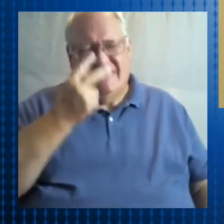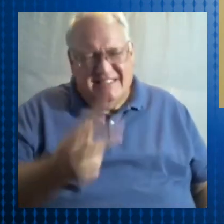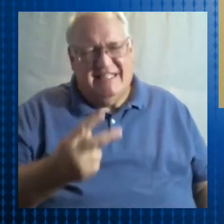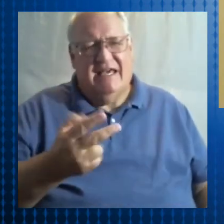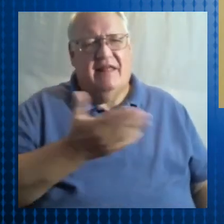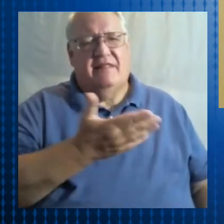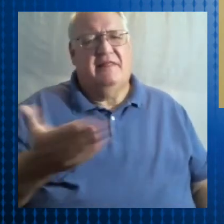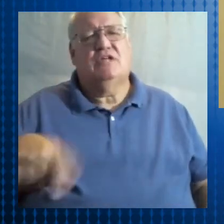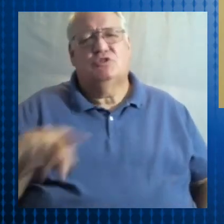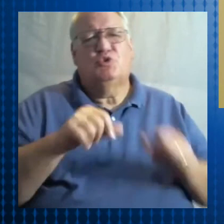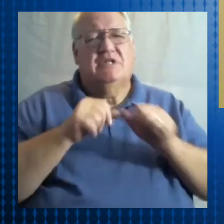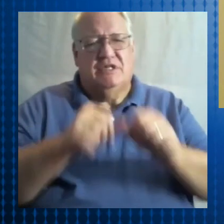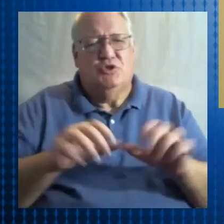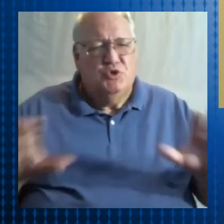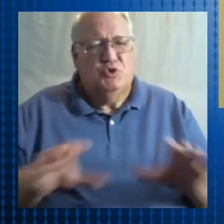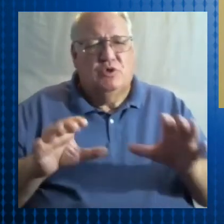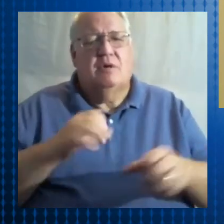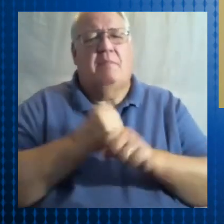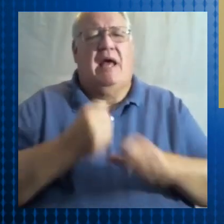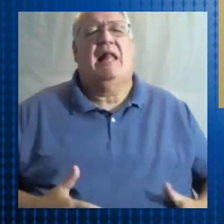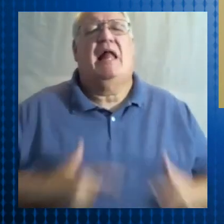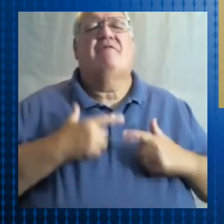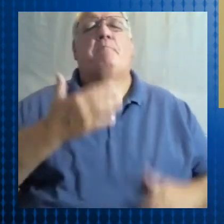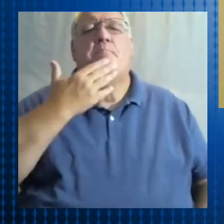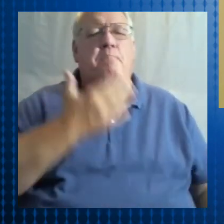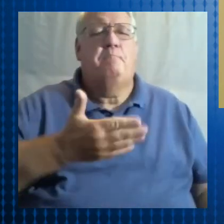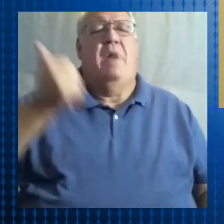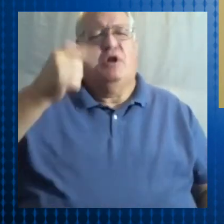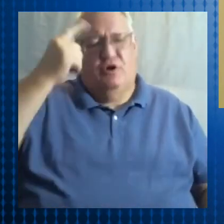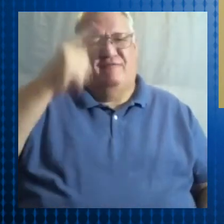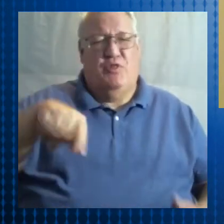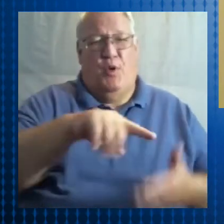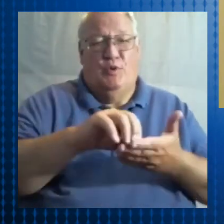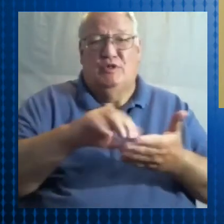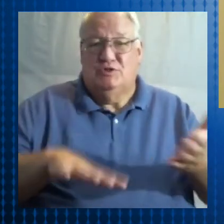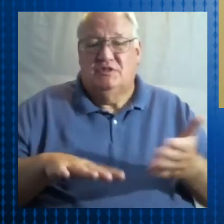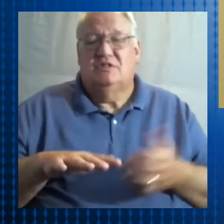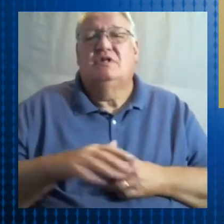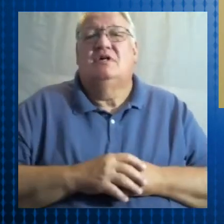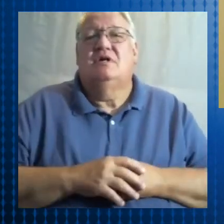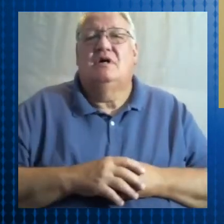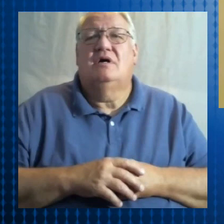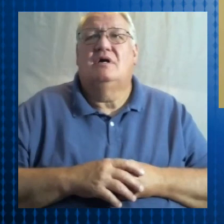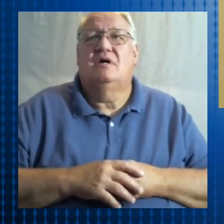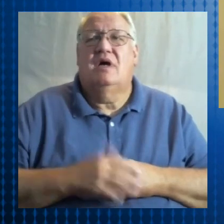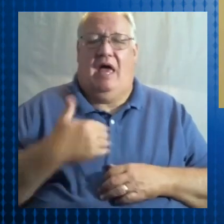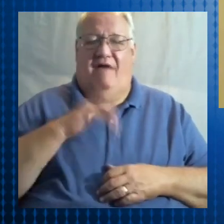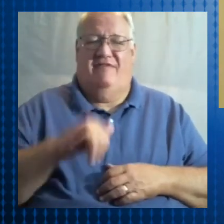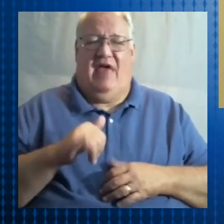you continue to do to make lives better for the kids in our community, and to have that